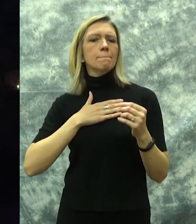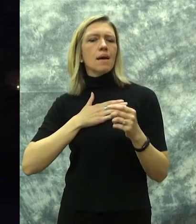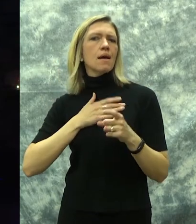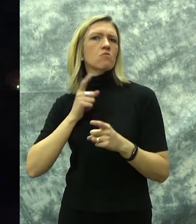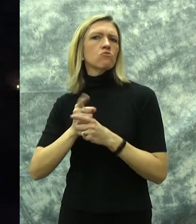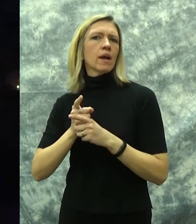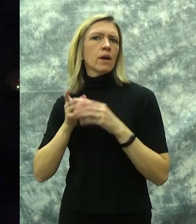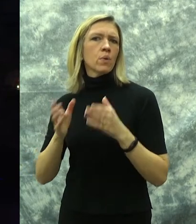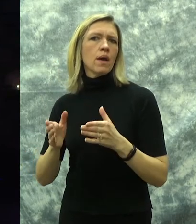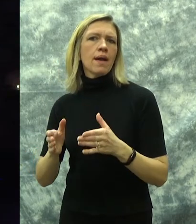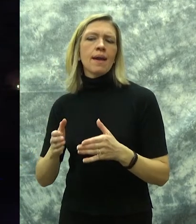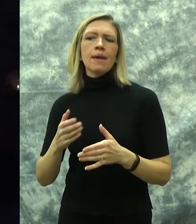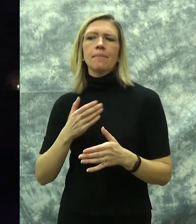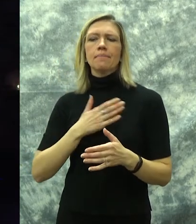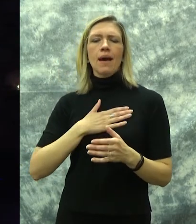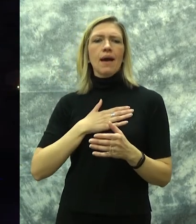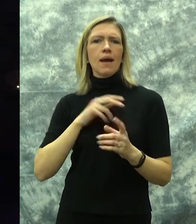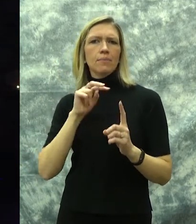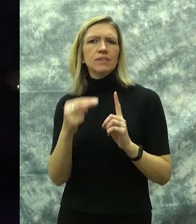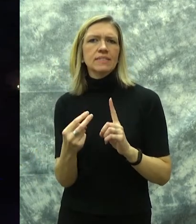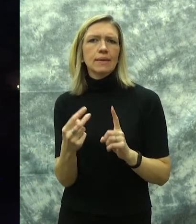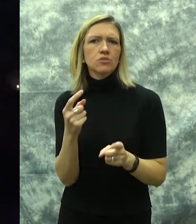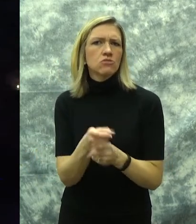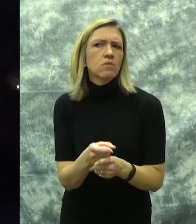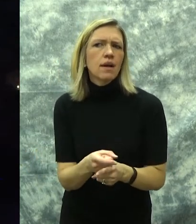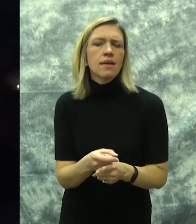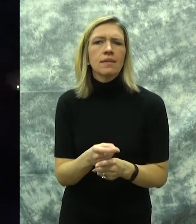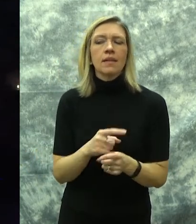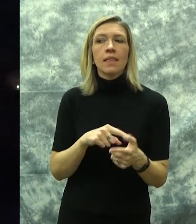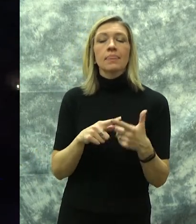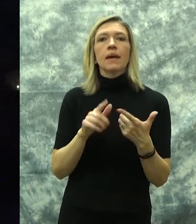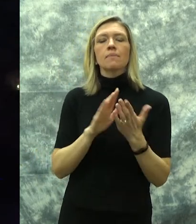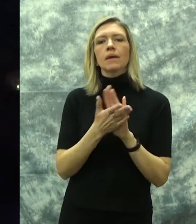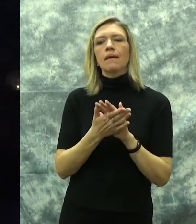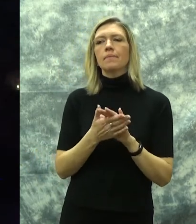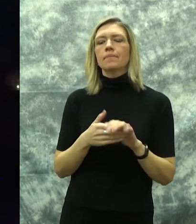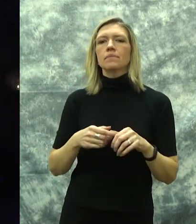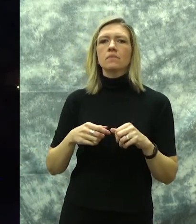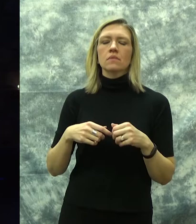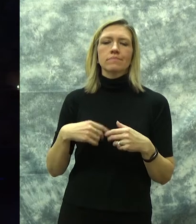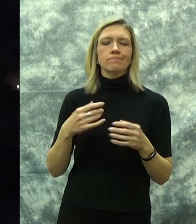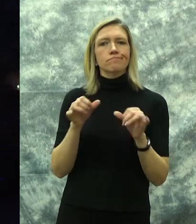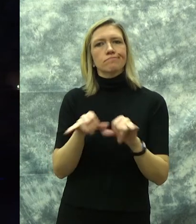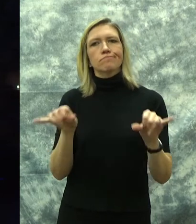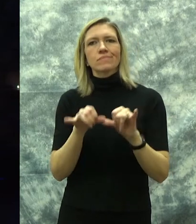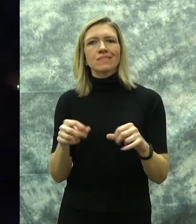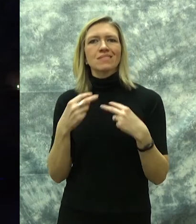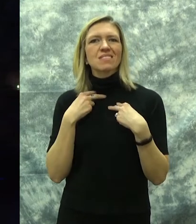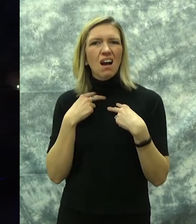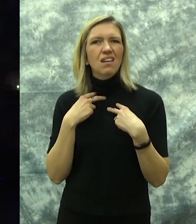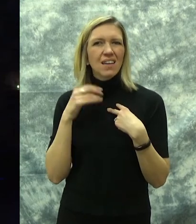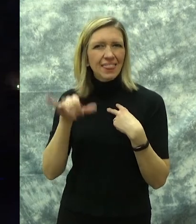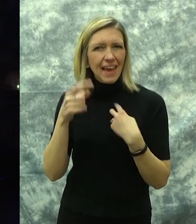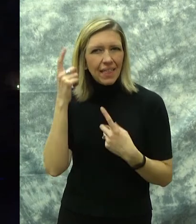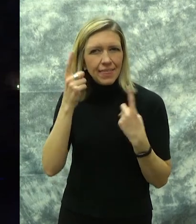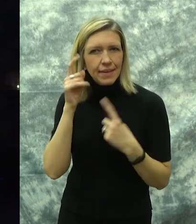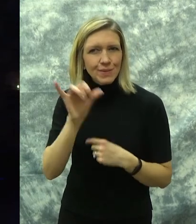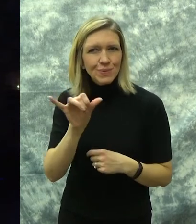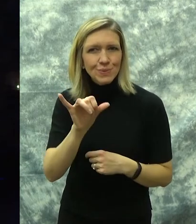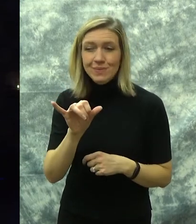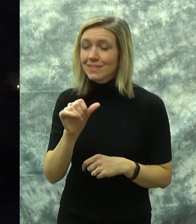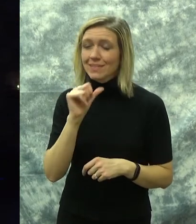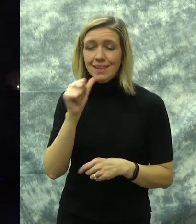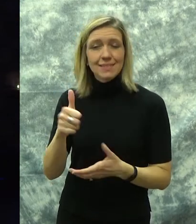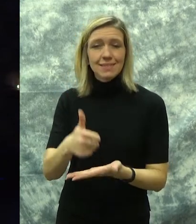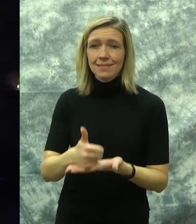of perceiving things is the right way, and then we get very stoic and we get stuck. And that can't serve us. It doesn't serve us. There's this